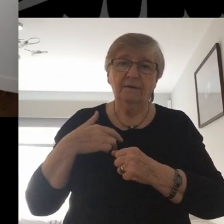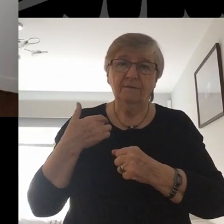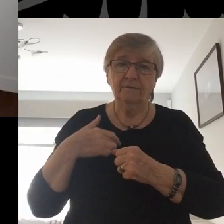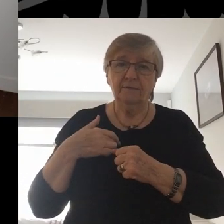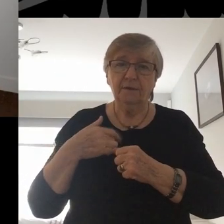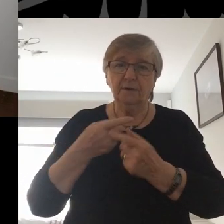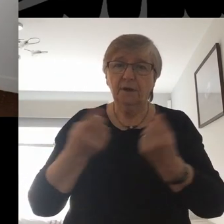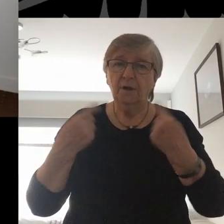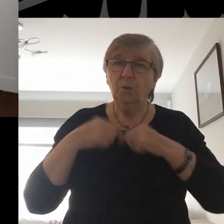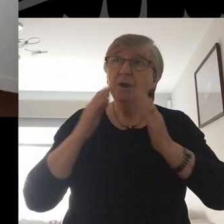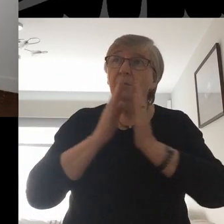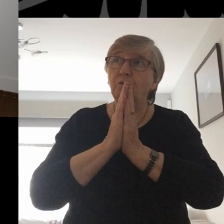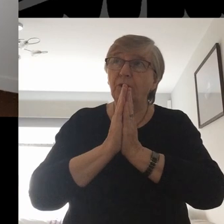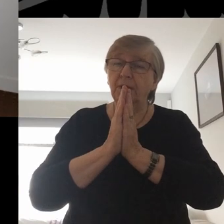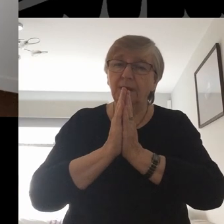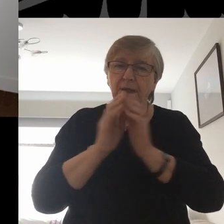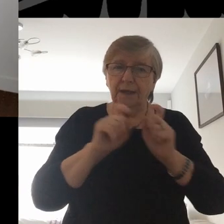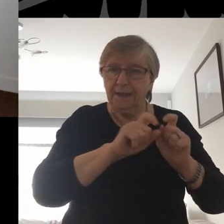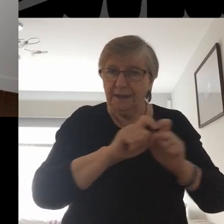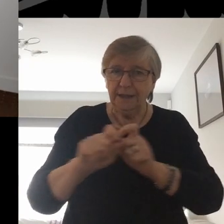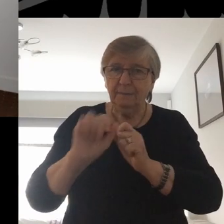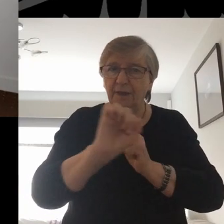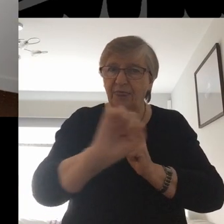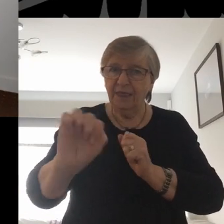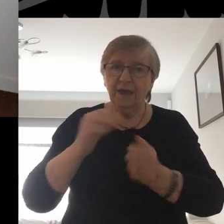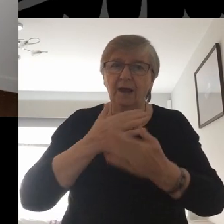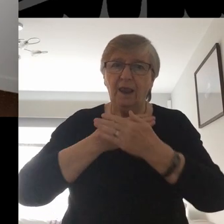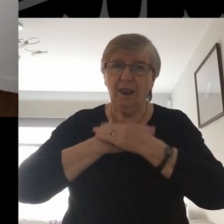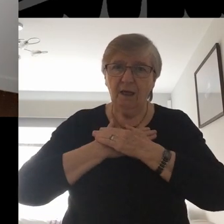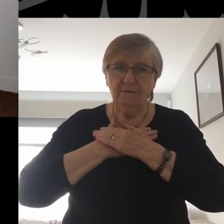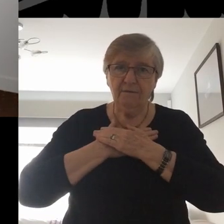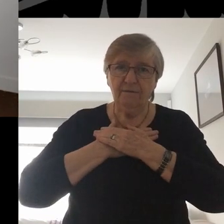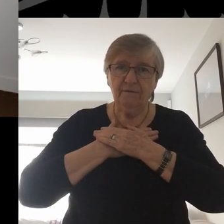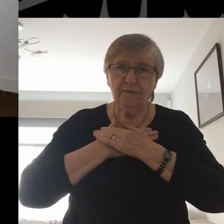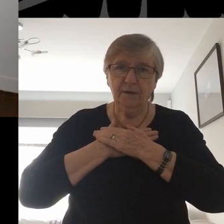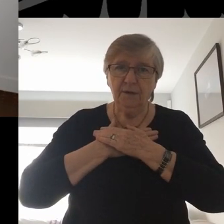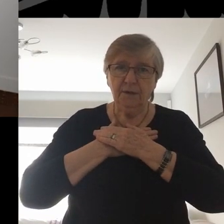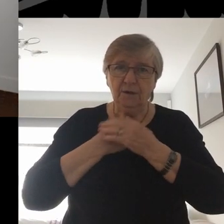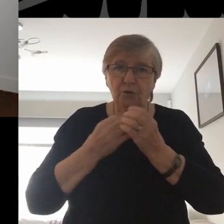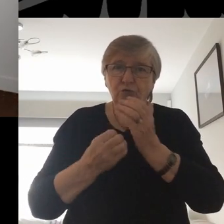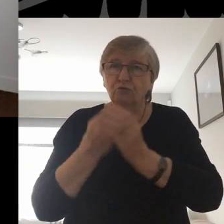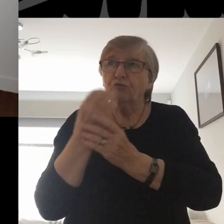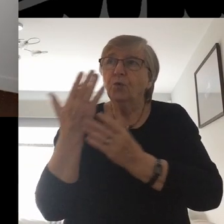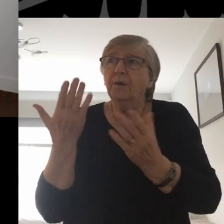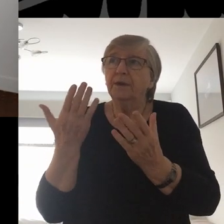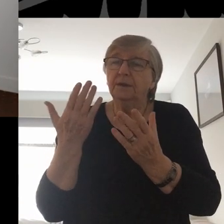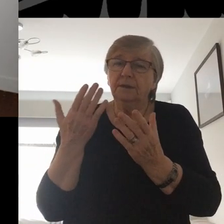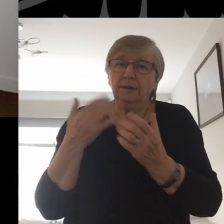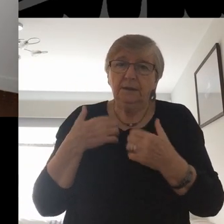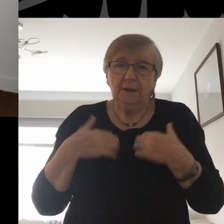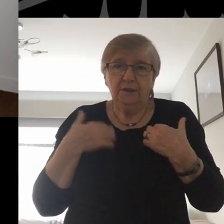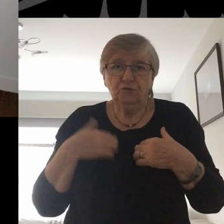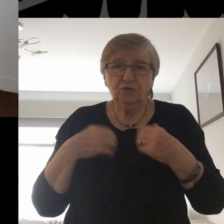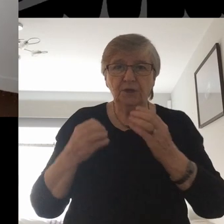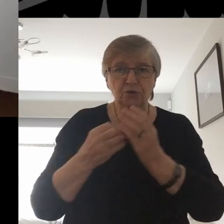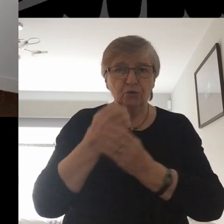And we pray that you keep their love and their intrigue ever growing.